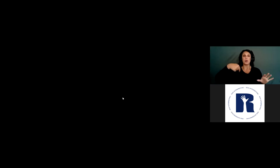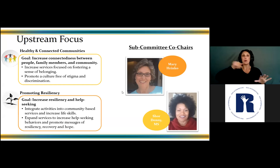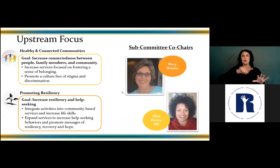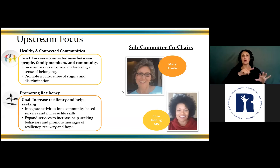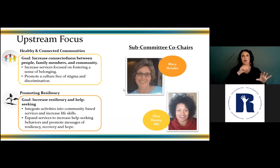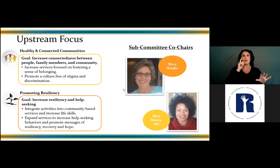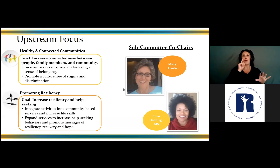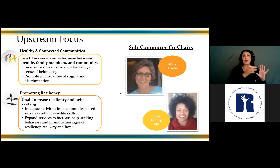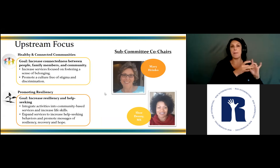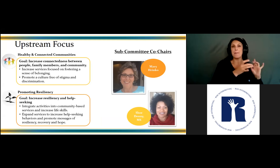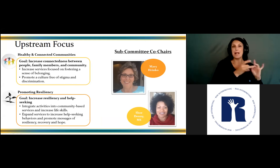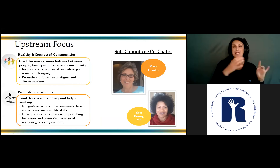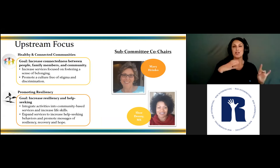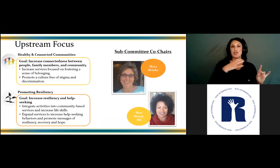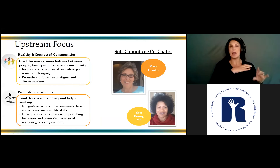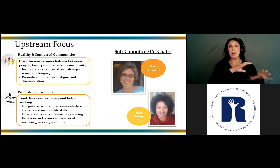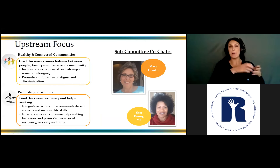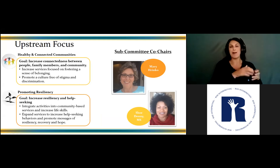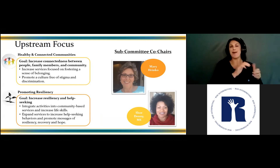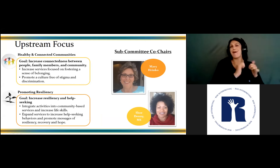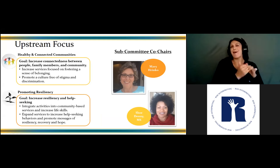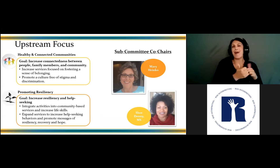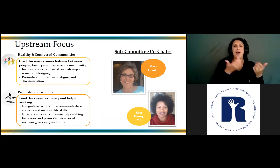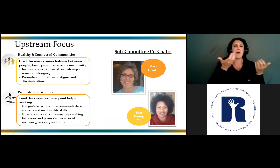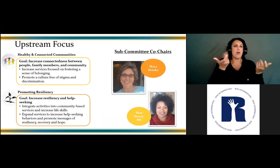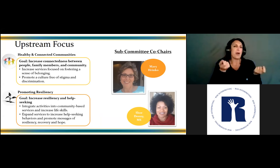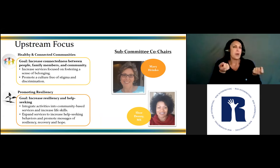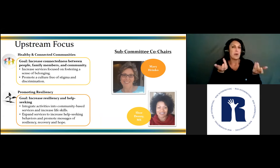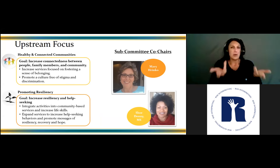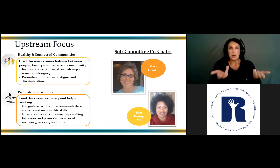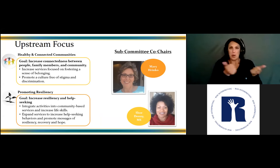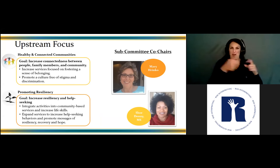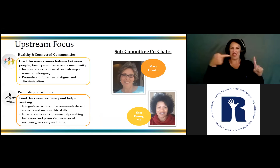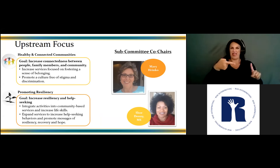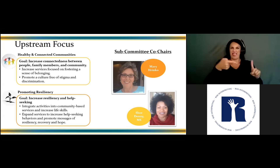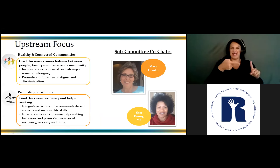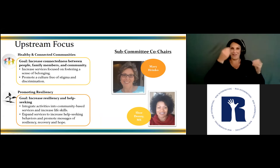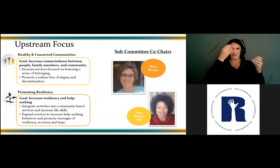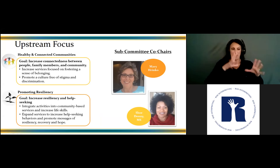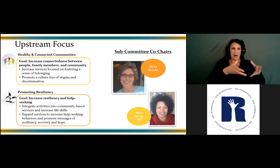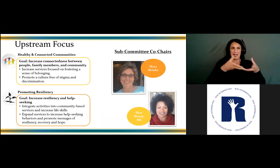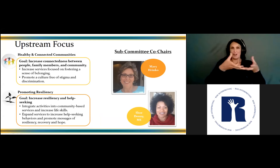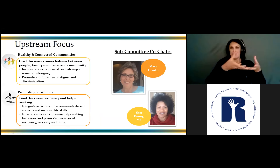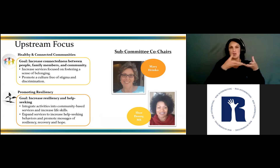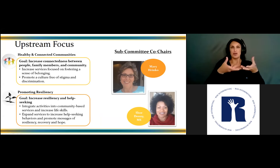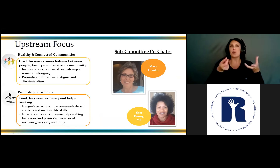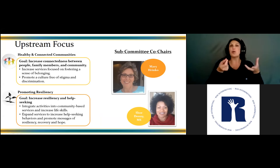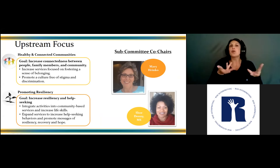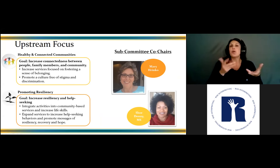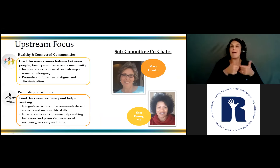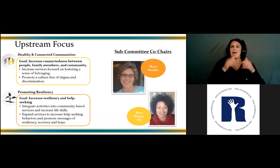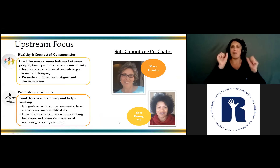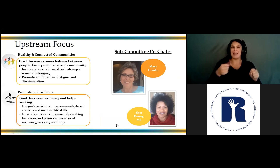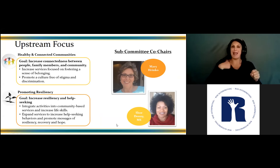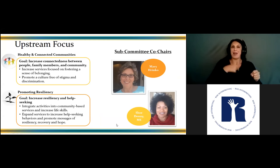need your help. How can we package this and what can we do? So maybe we can work together on, um, how we can get